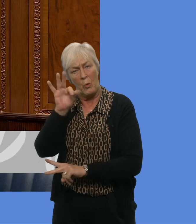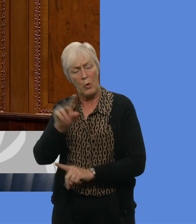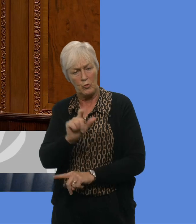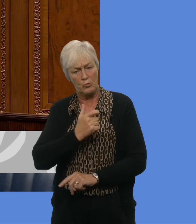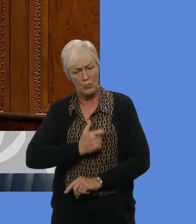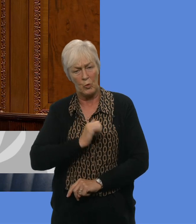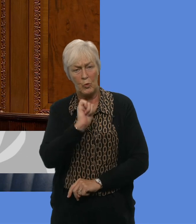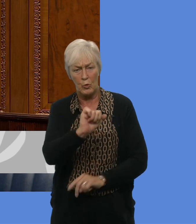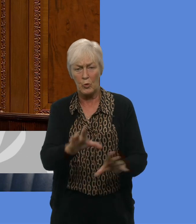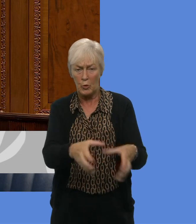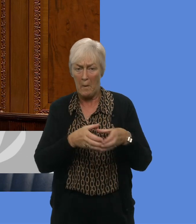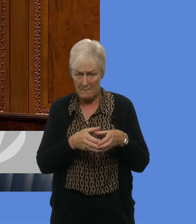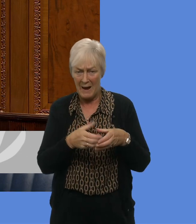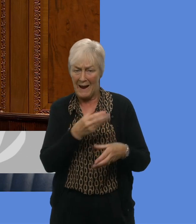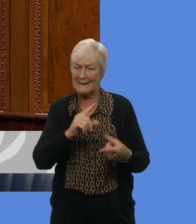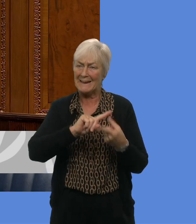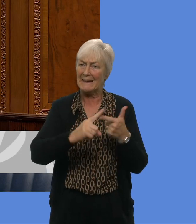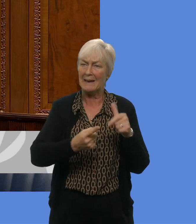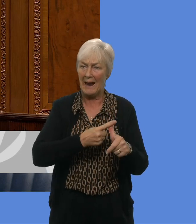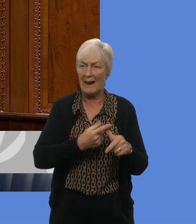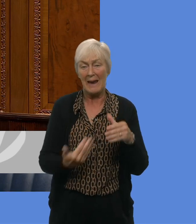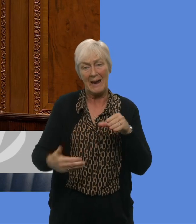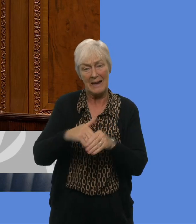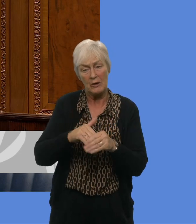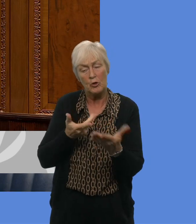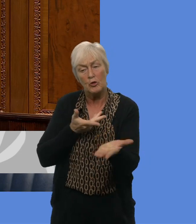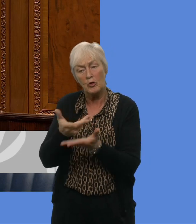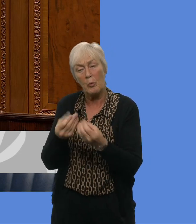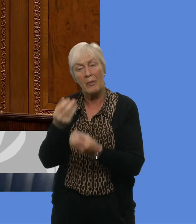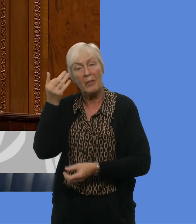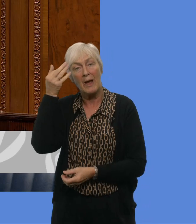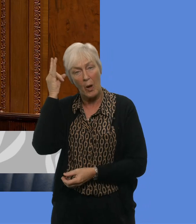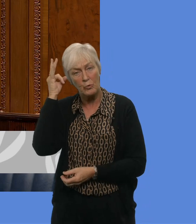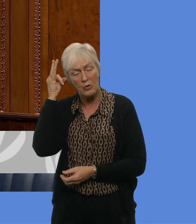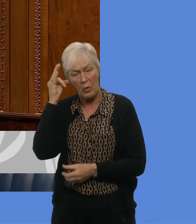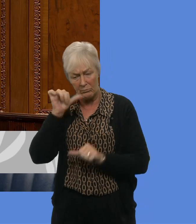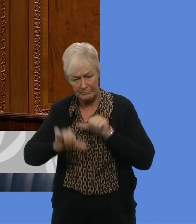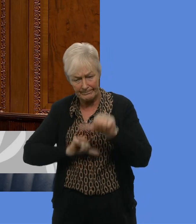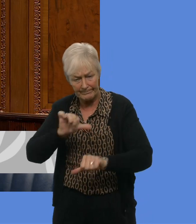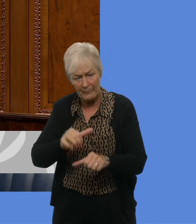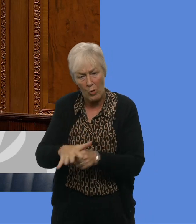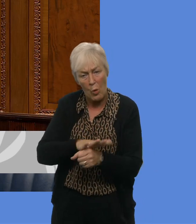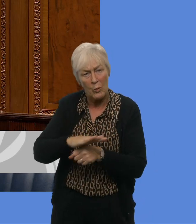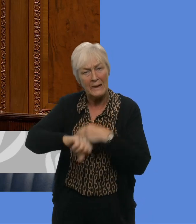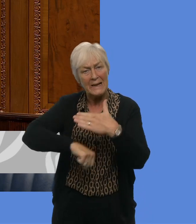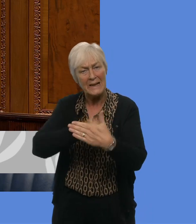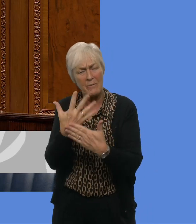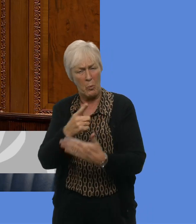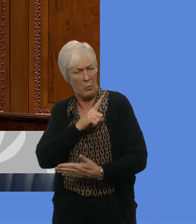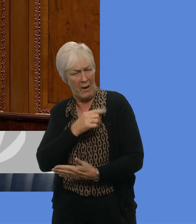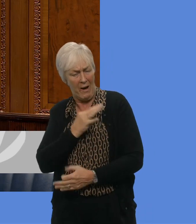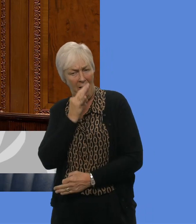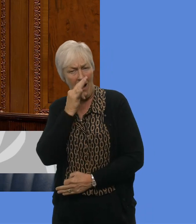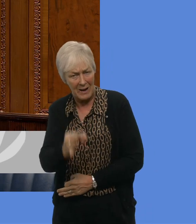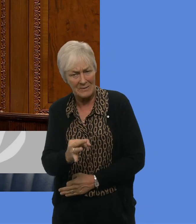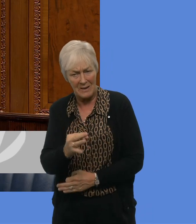your department and or the EA play in discussing with councils the formation of local development plans? And the reason I ask is